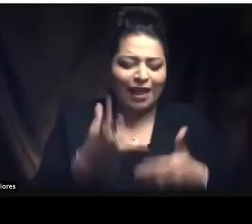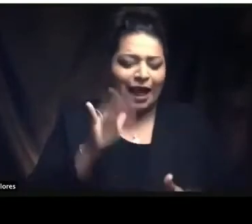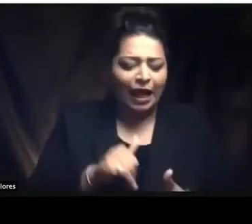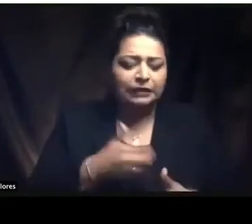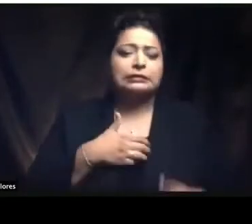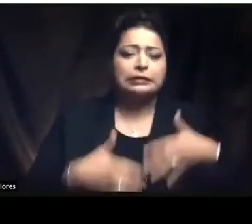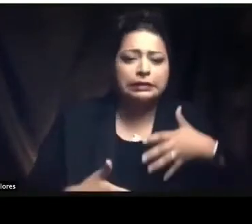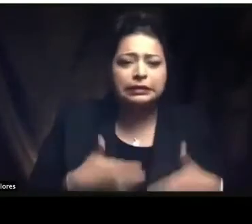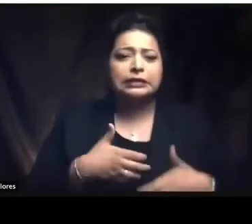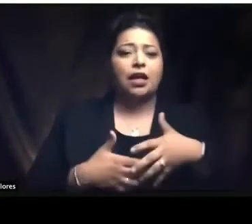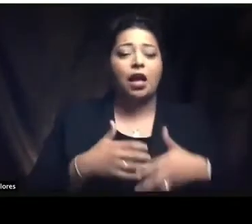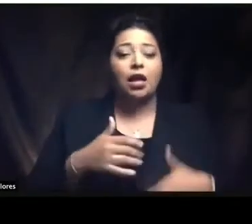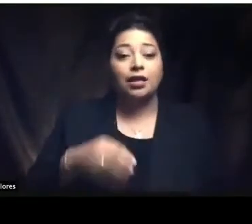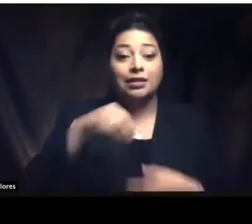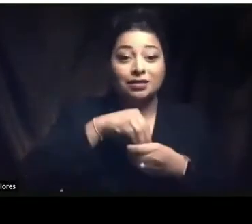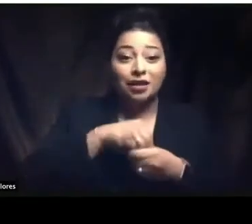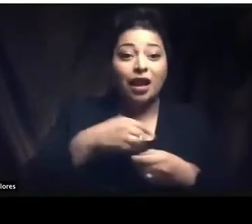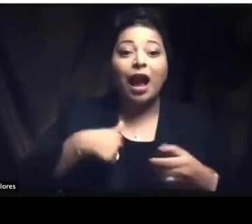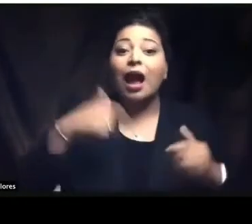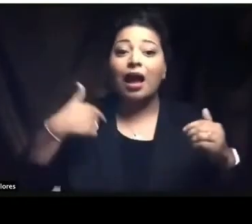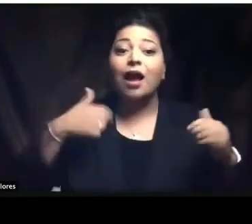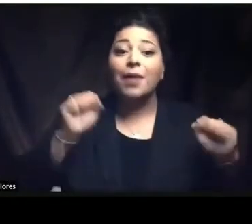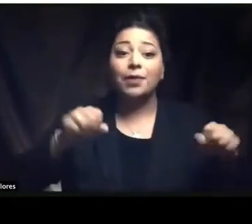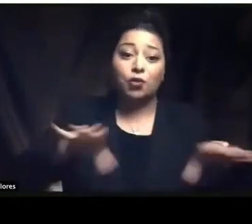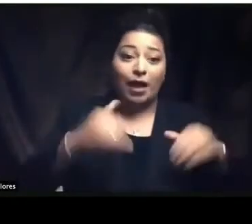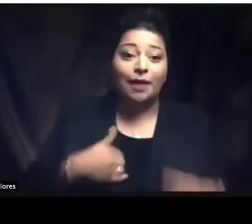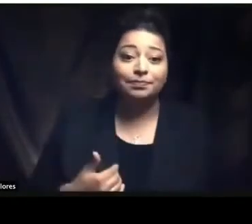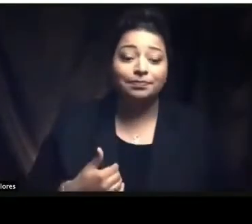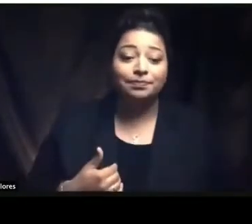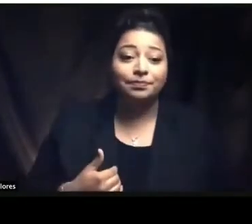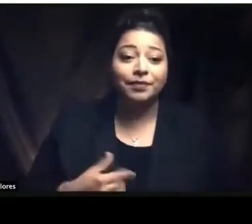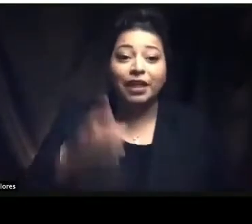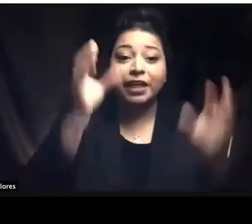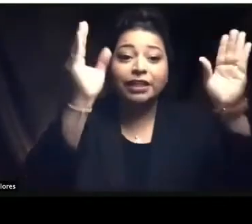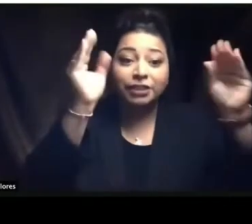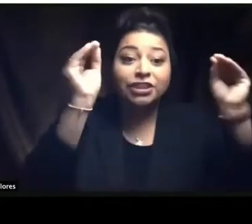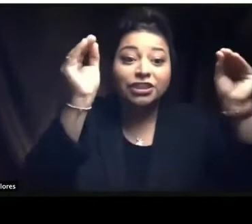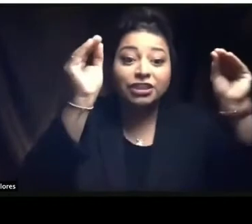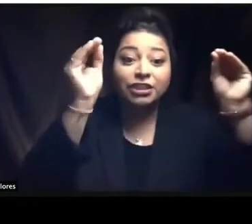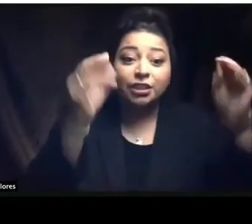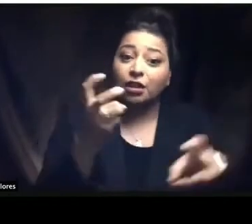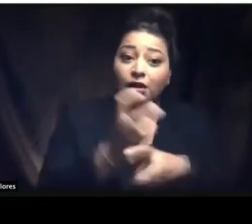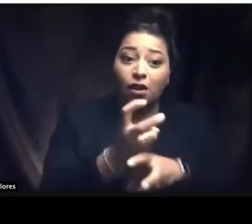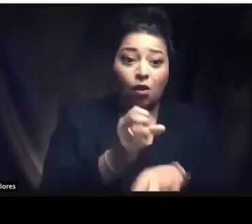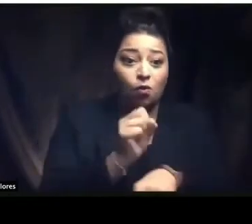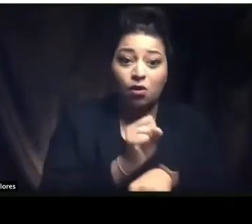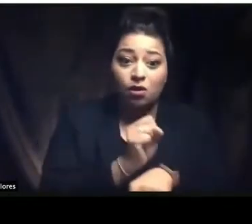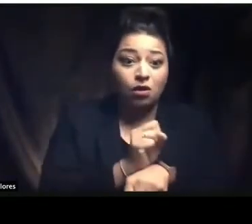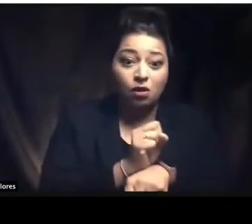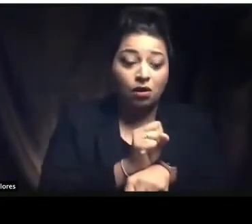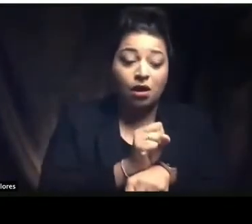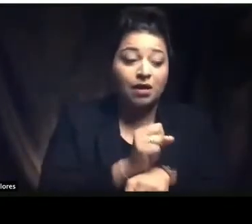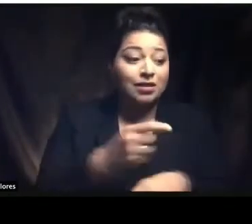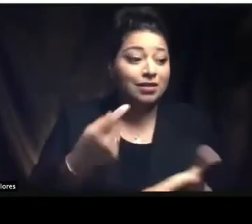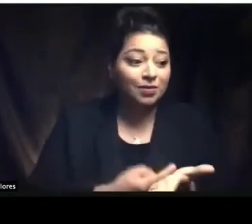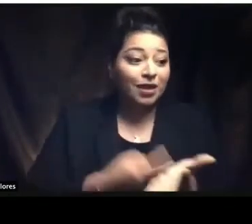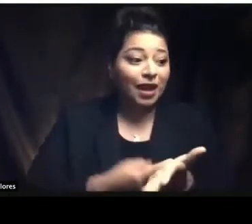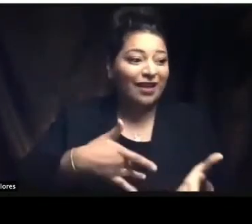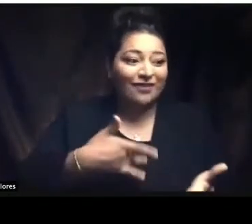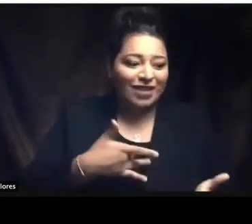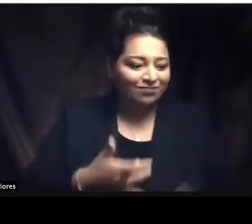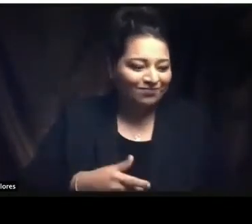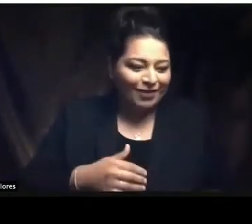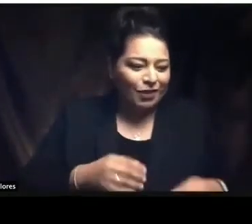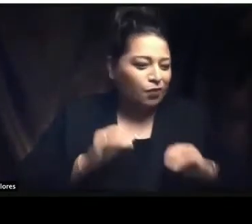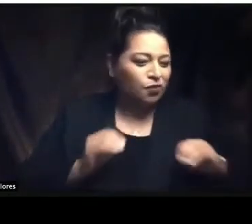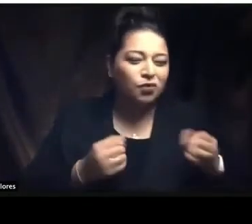everything is normal. And as a teacher, I have to add. Teaching is heavy, heavy work, and I've been at that point where I feel helpless. I